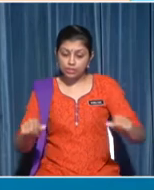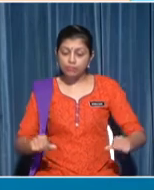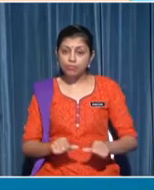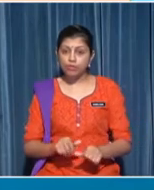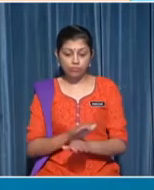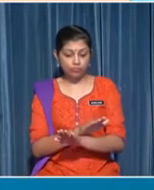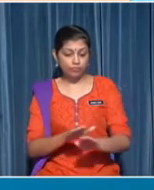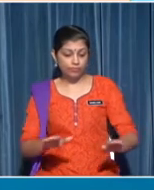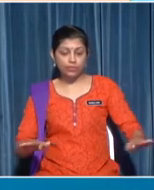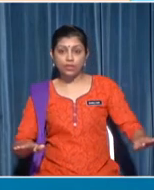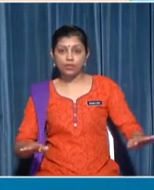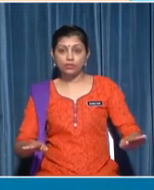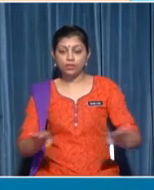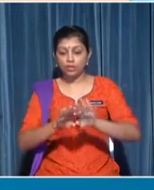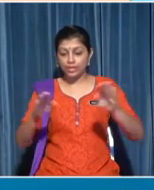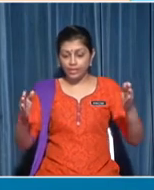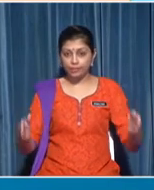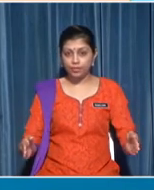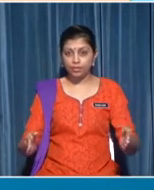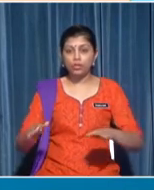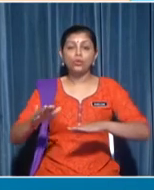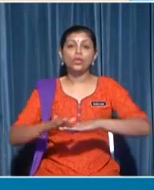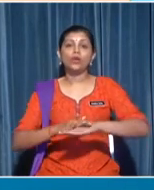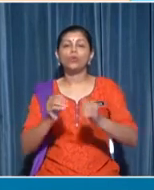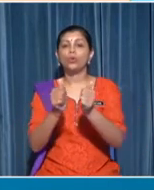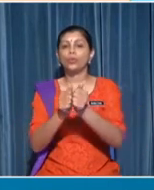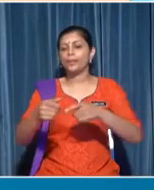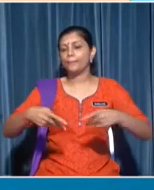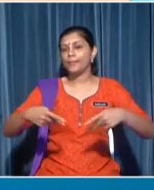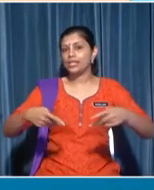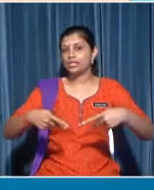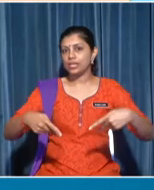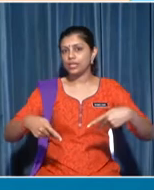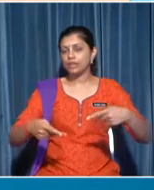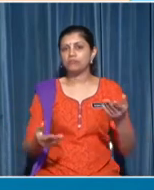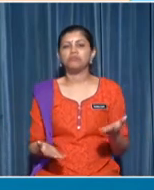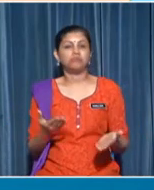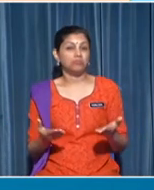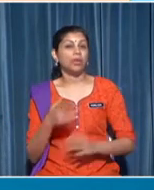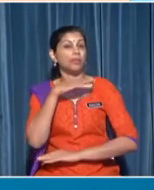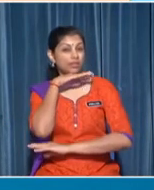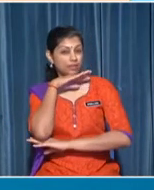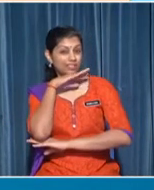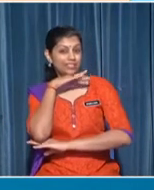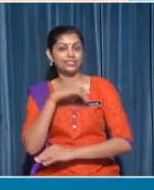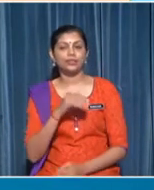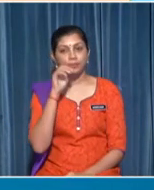may line your table with a plastic sheet because it is going to get a little bit messy.